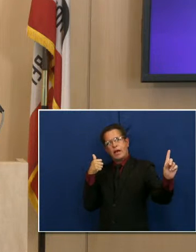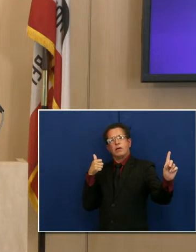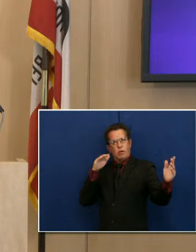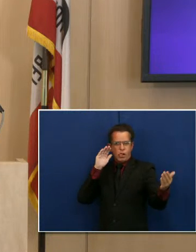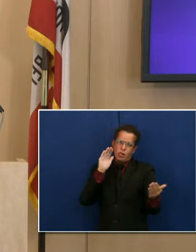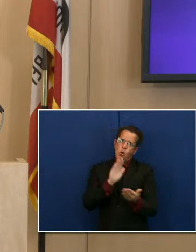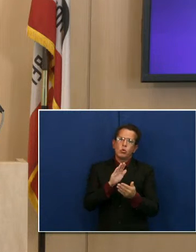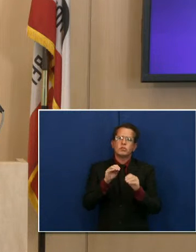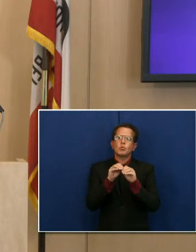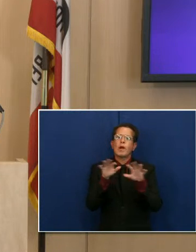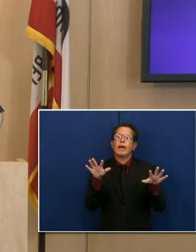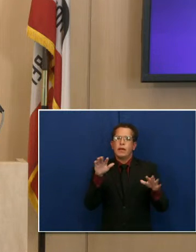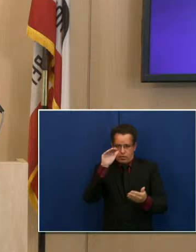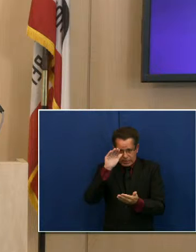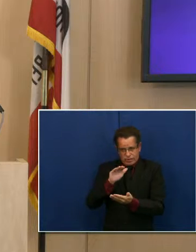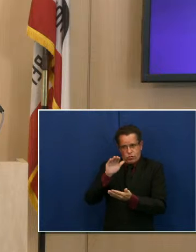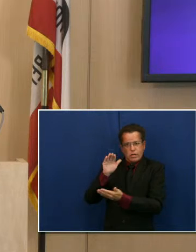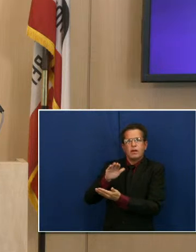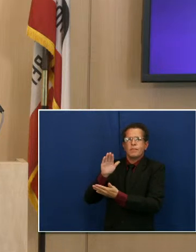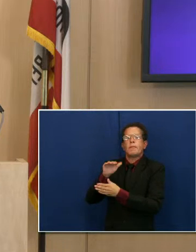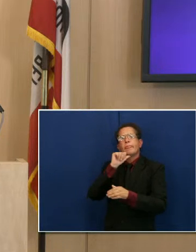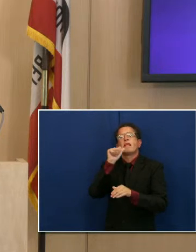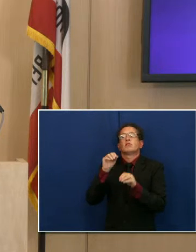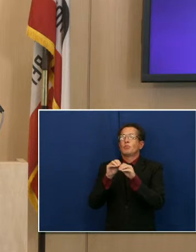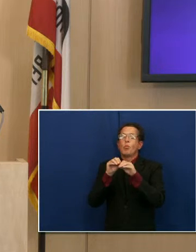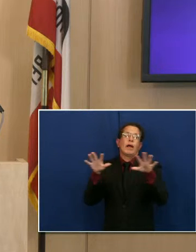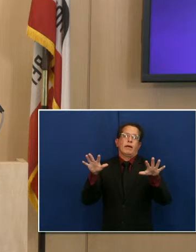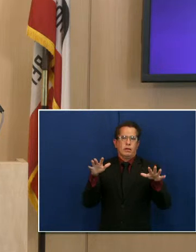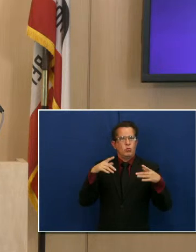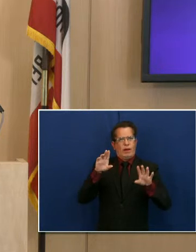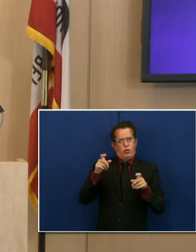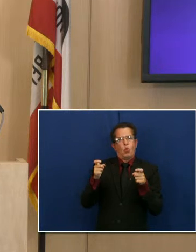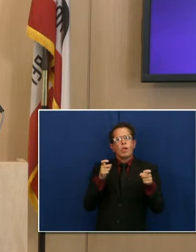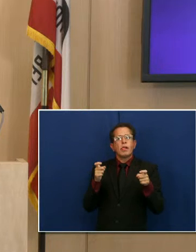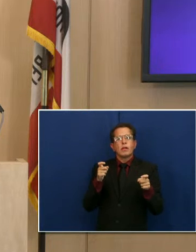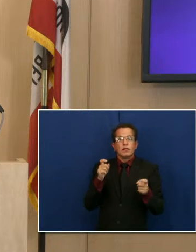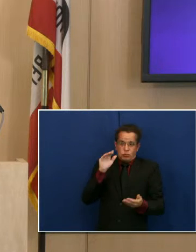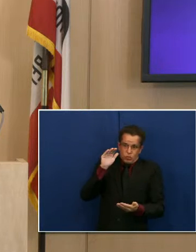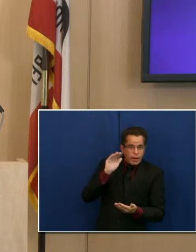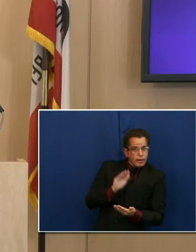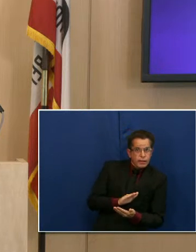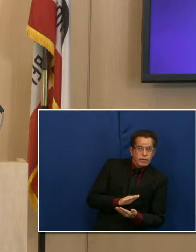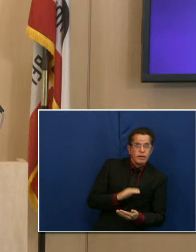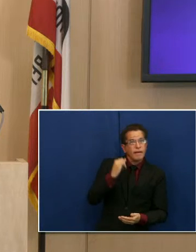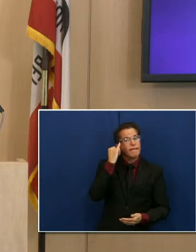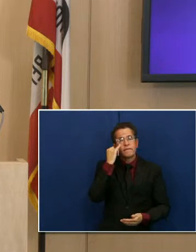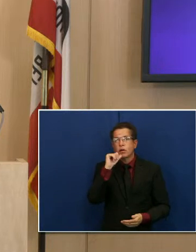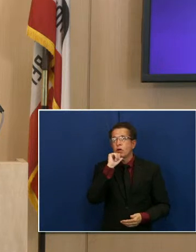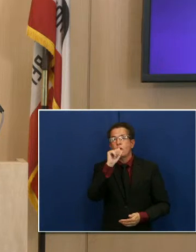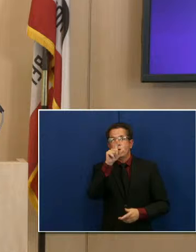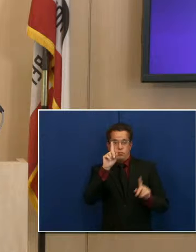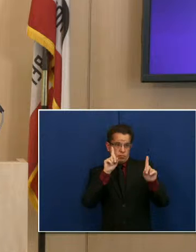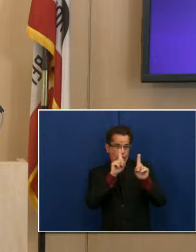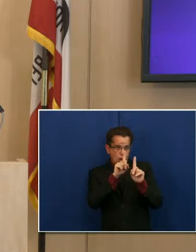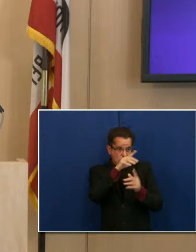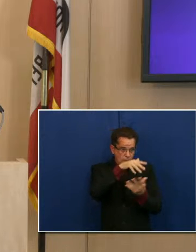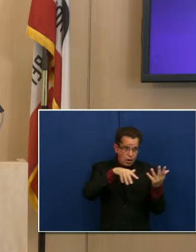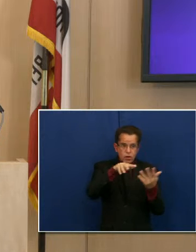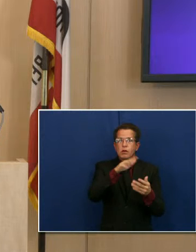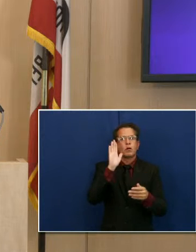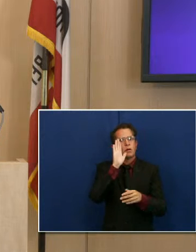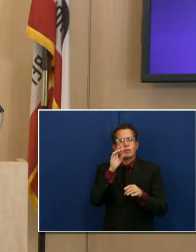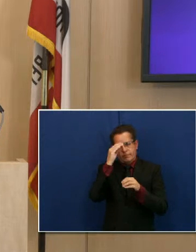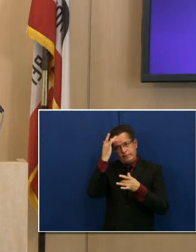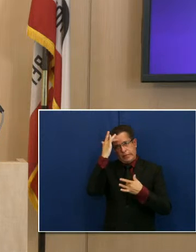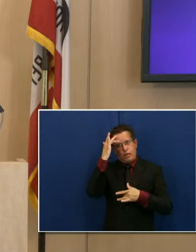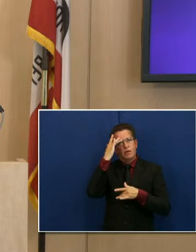spread or to decrease the spread of the virus and to get it under control. If we don't, cases and deaths will continue to